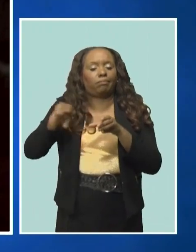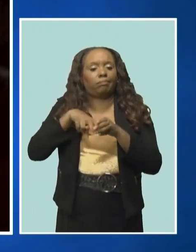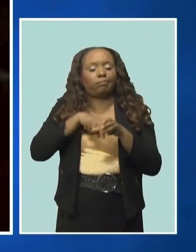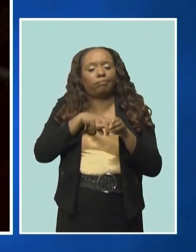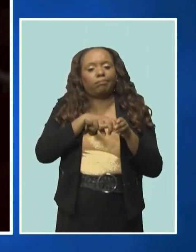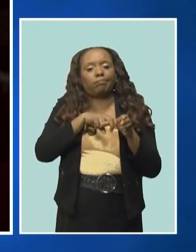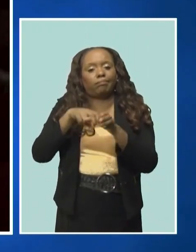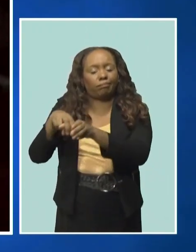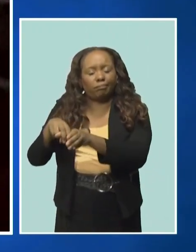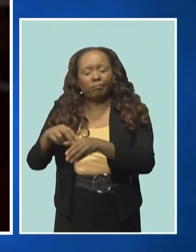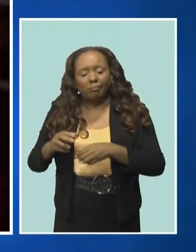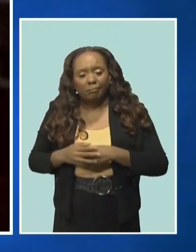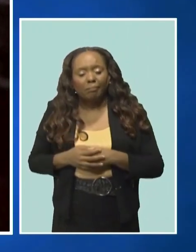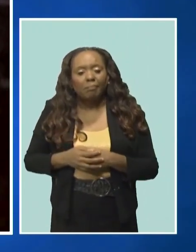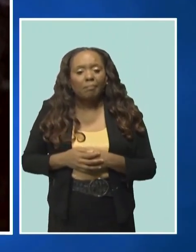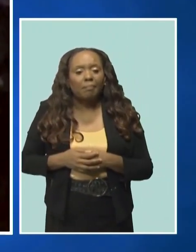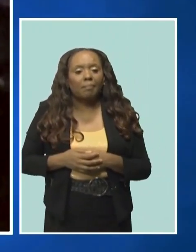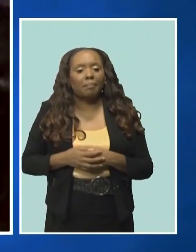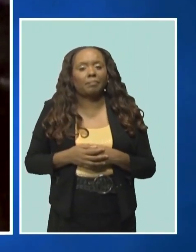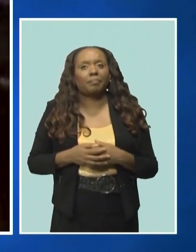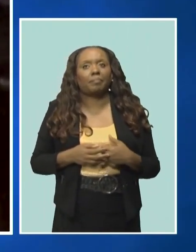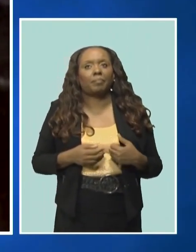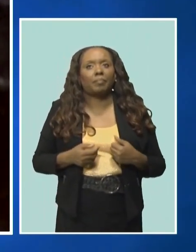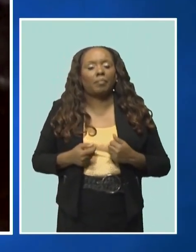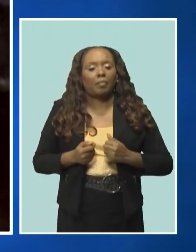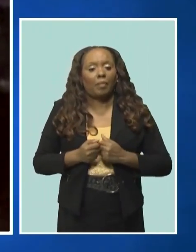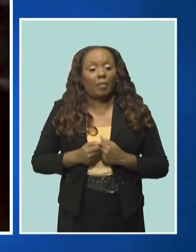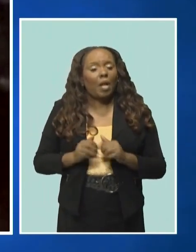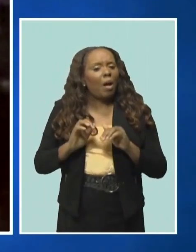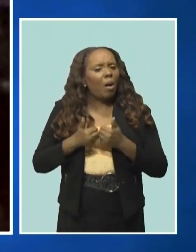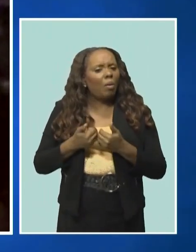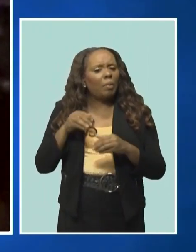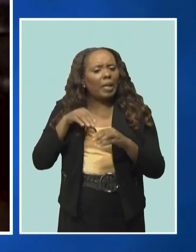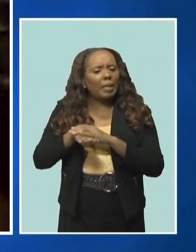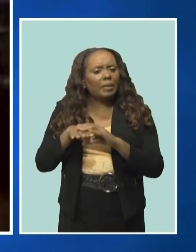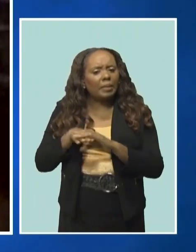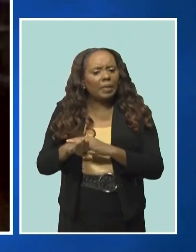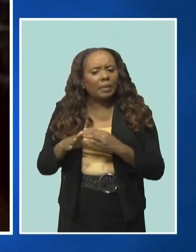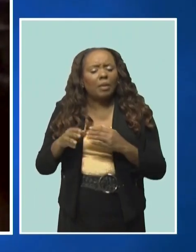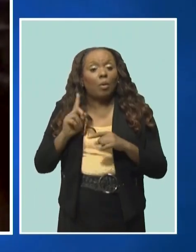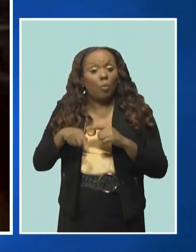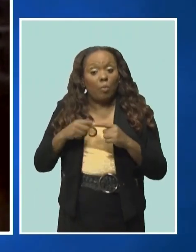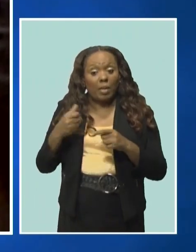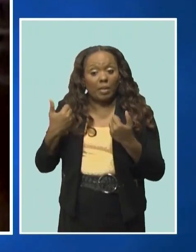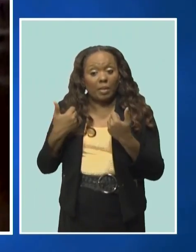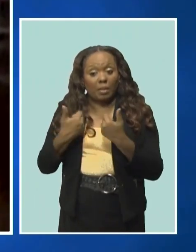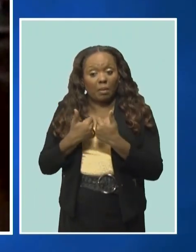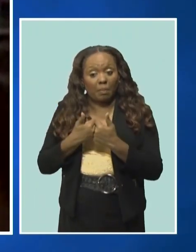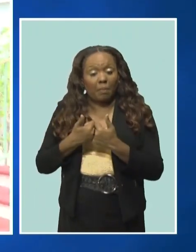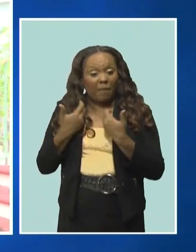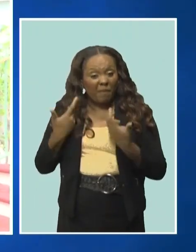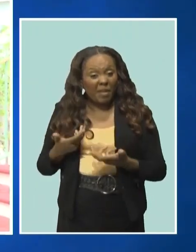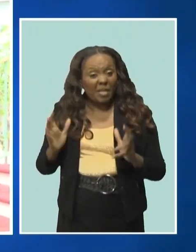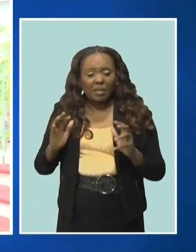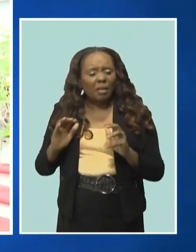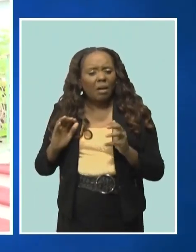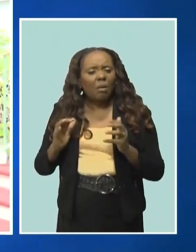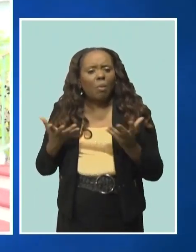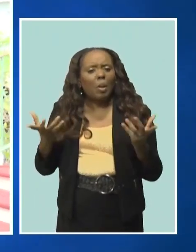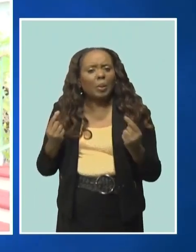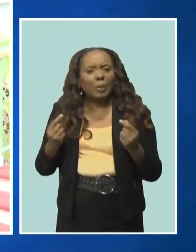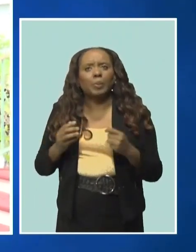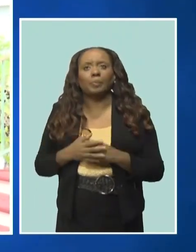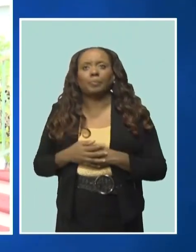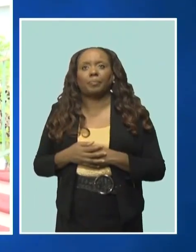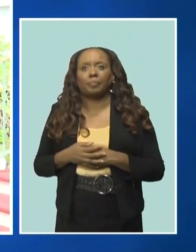Now, Ms. Holder also indicated how people should access the service after the match. For persons coming